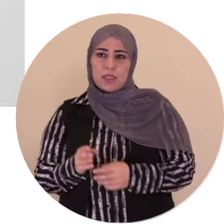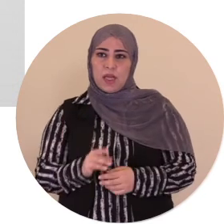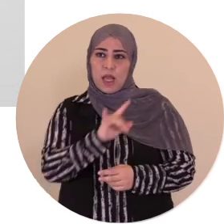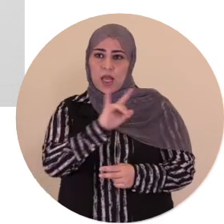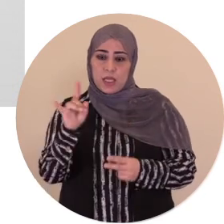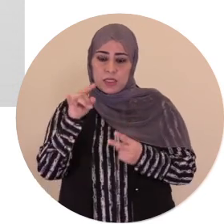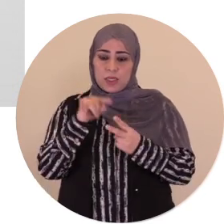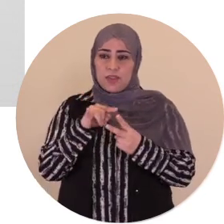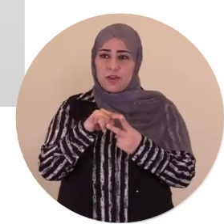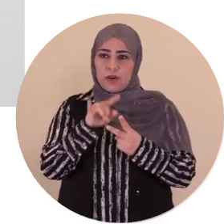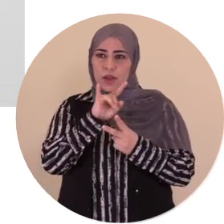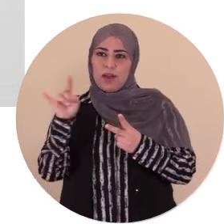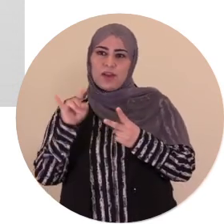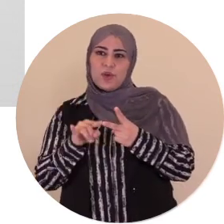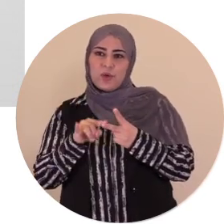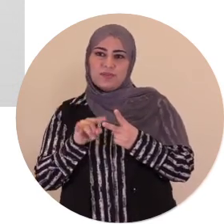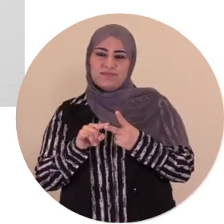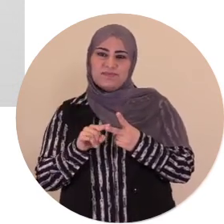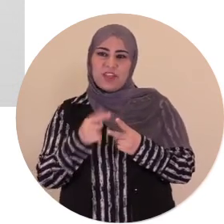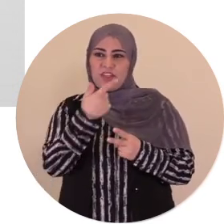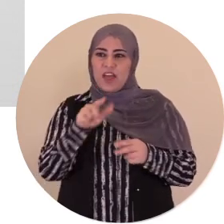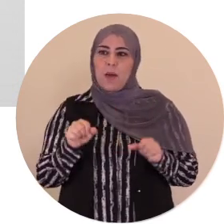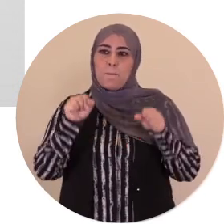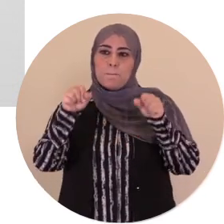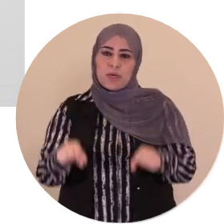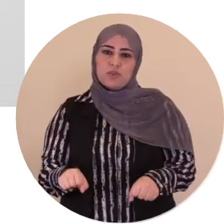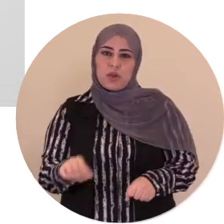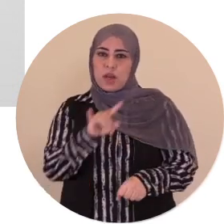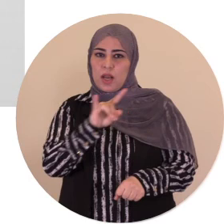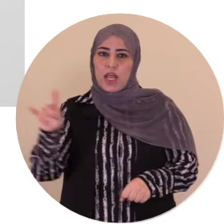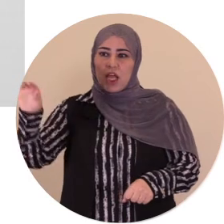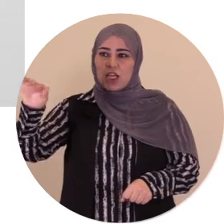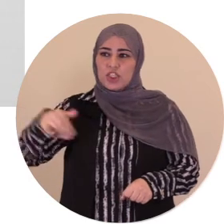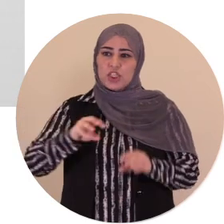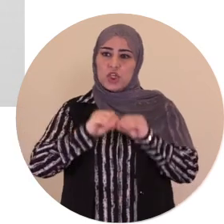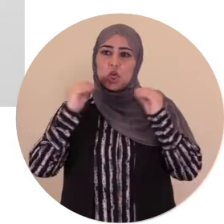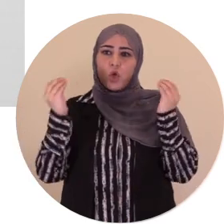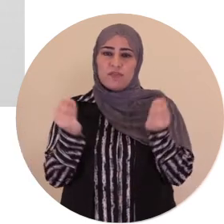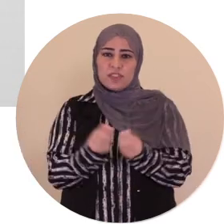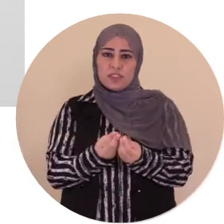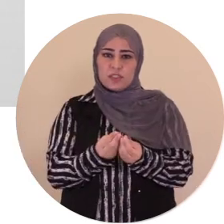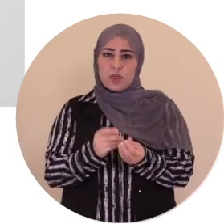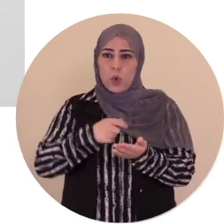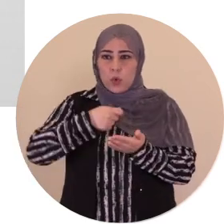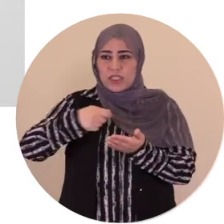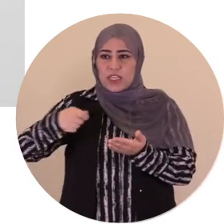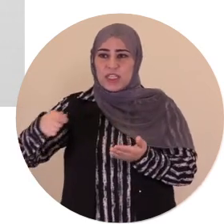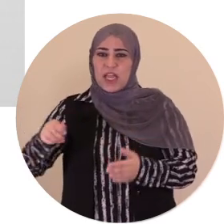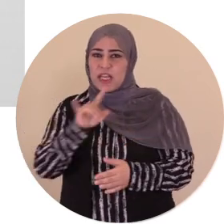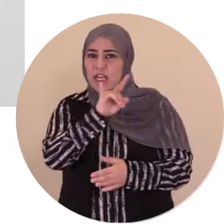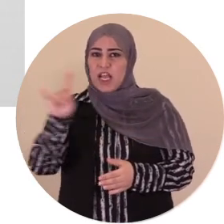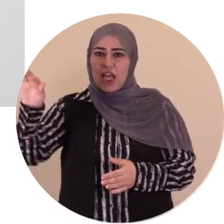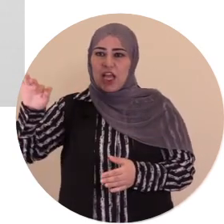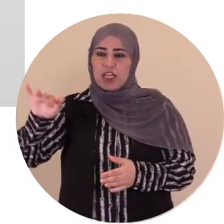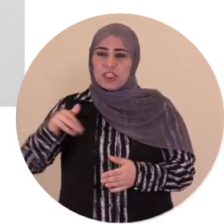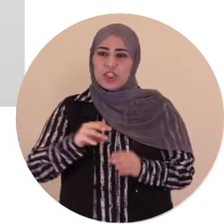joining two negative sentences. So for example, the manager didn't come to the office, the secretary didn't come to the office either. So we'll